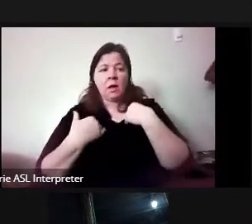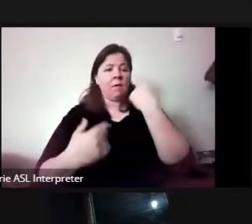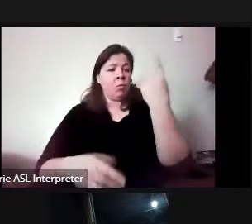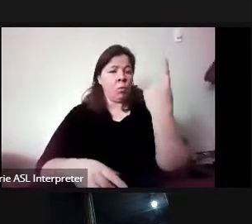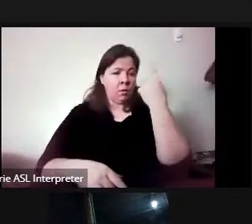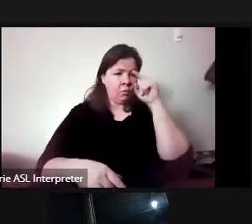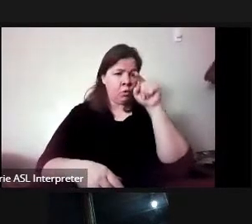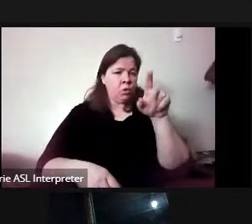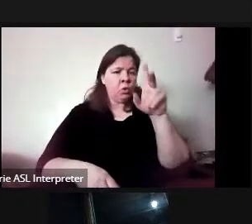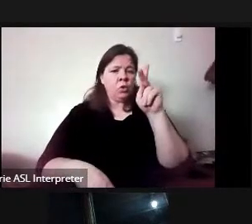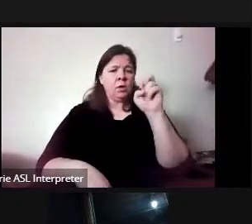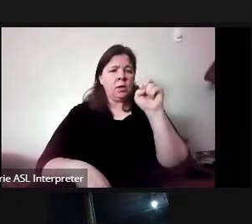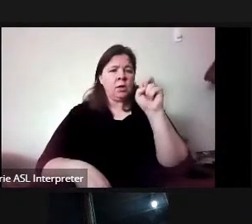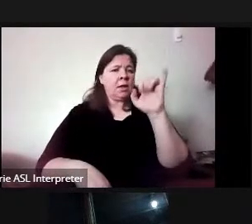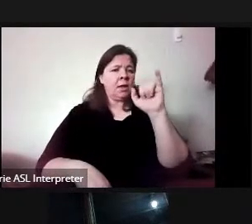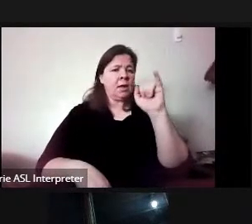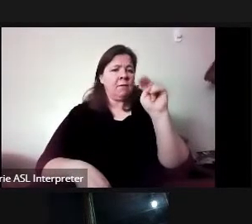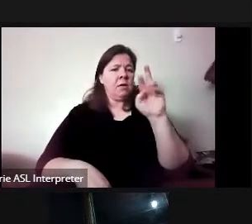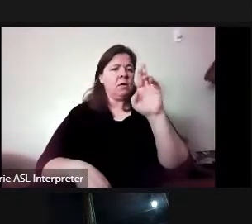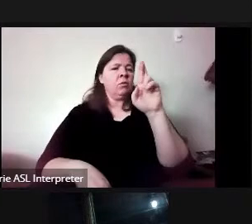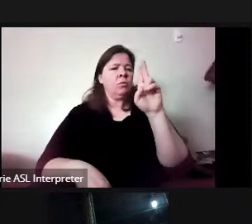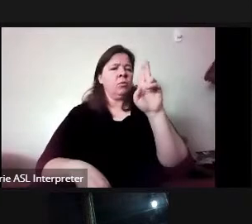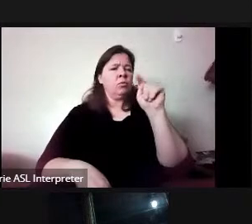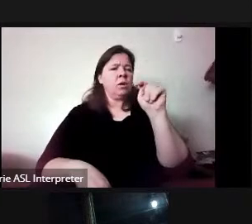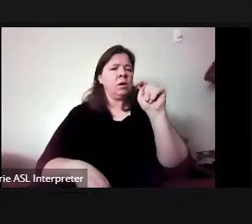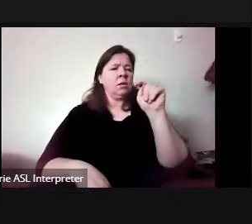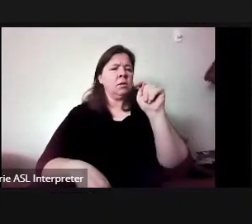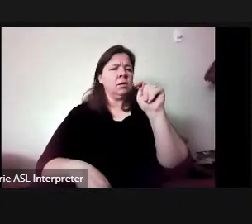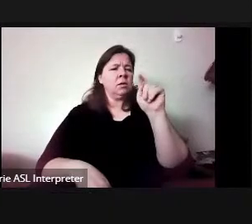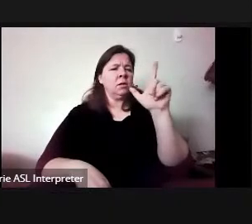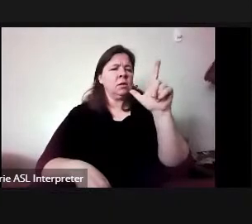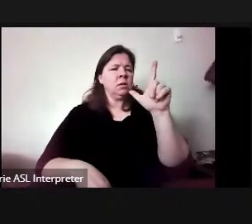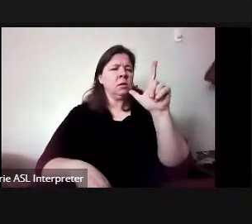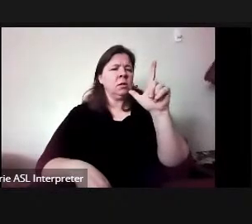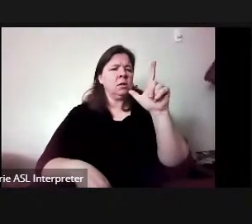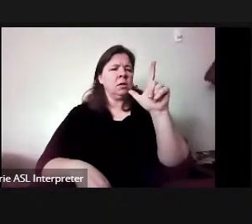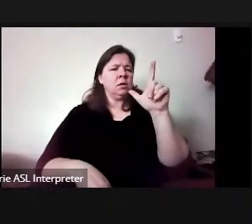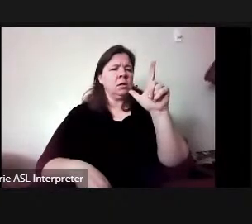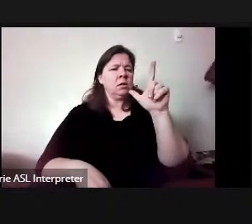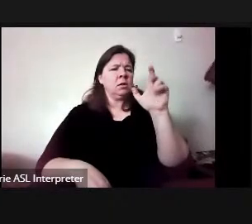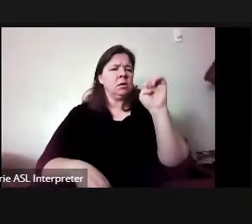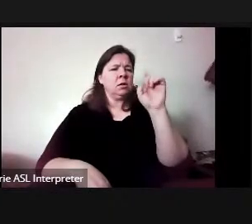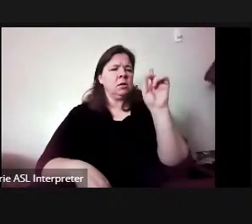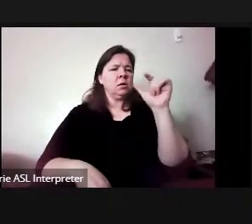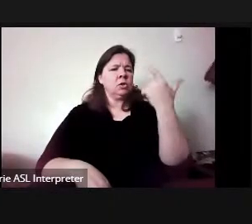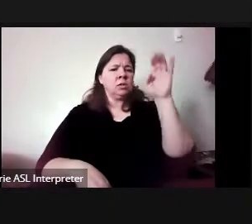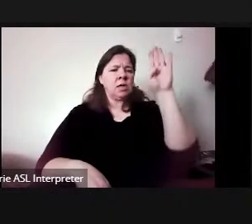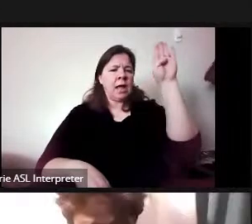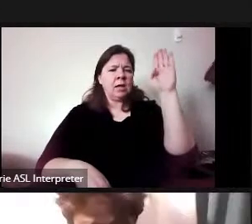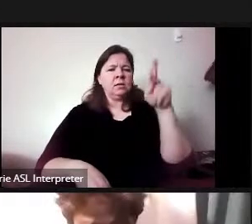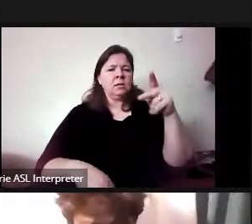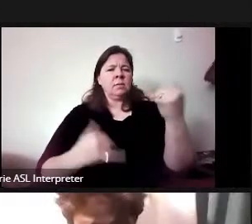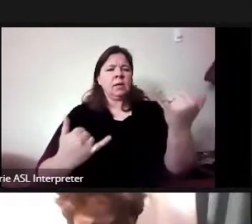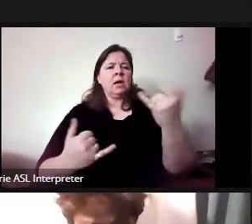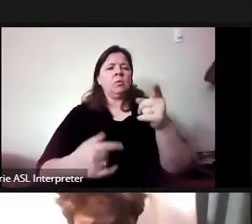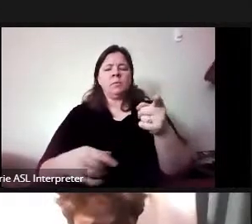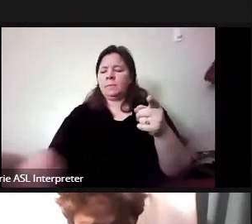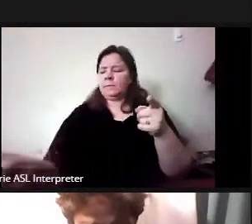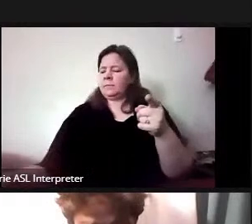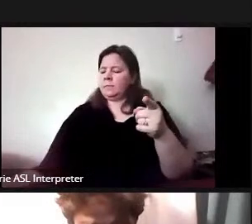Kevin, you. yes, Kevin Rutledge, please. Sorry, James. Kevin's hand was up. We'll get to you now. Thank